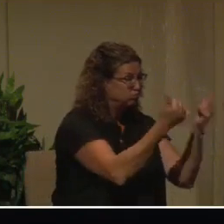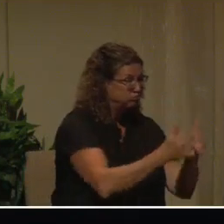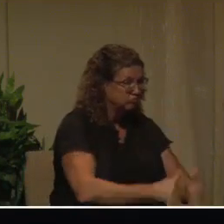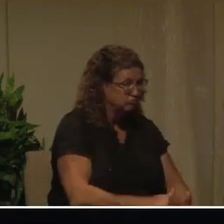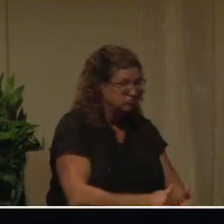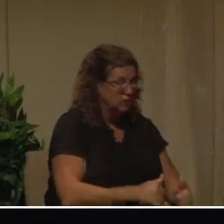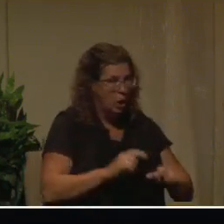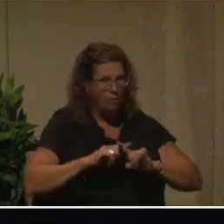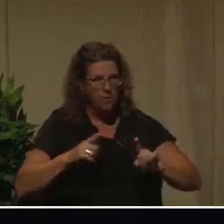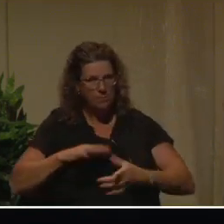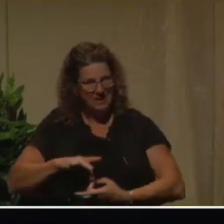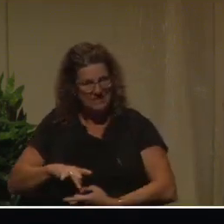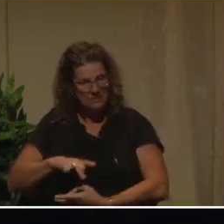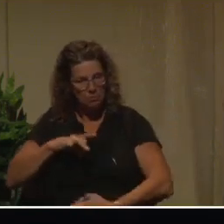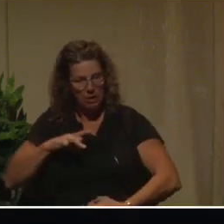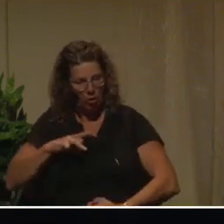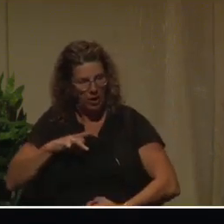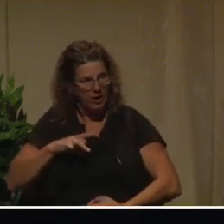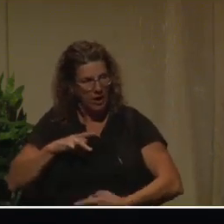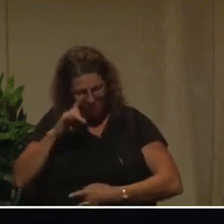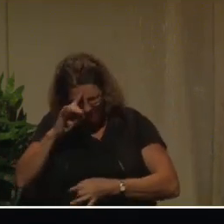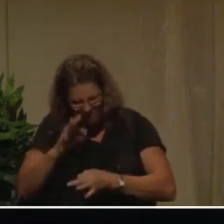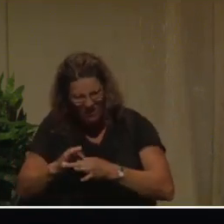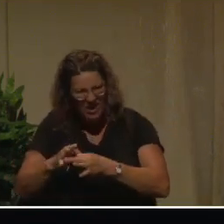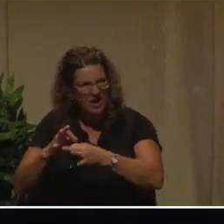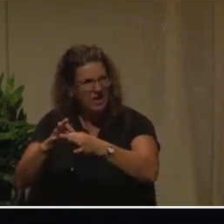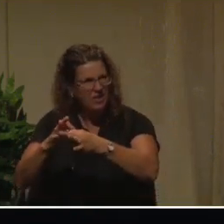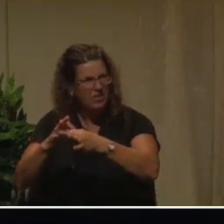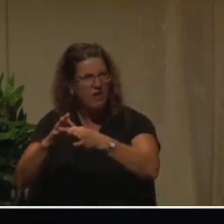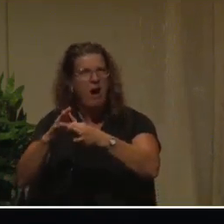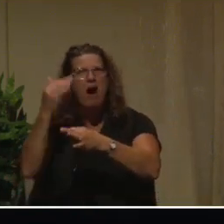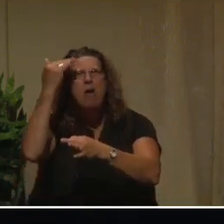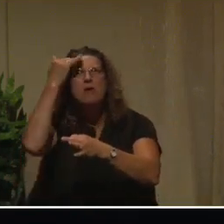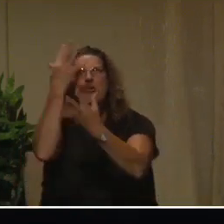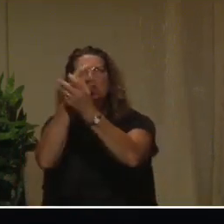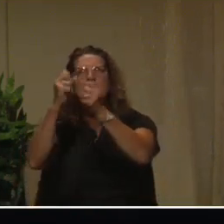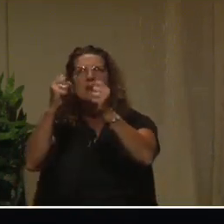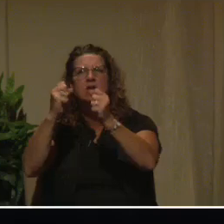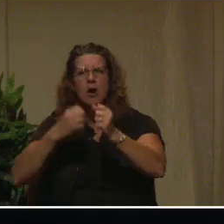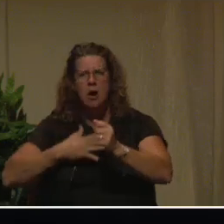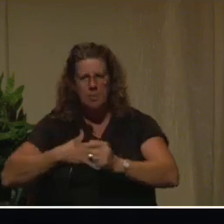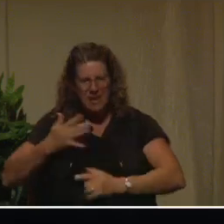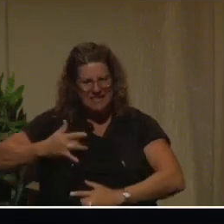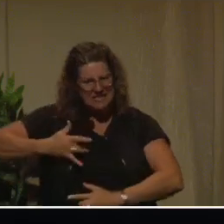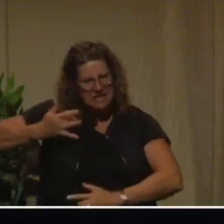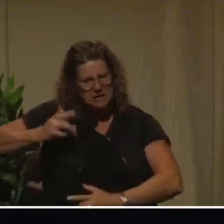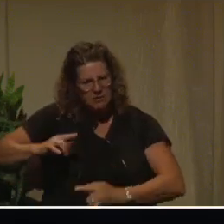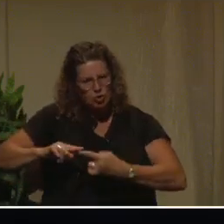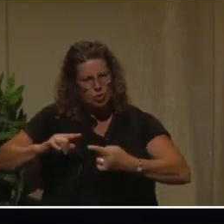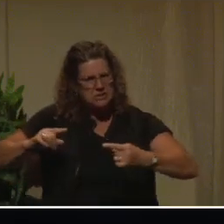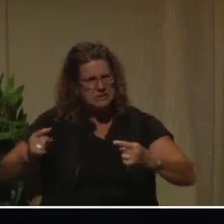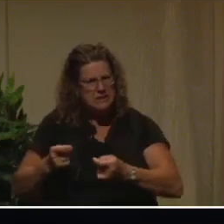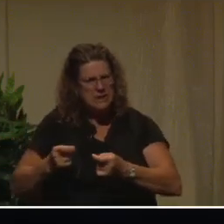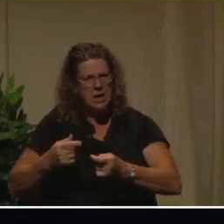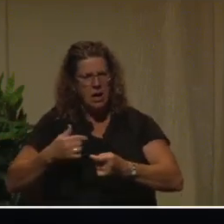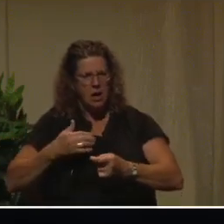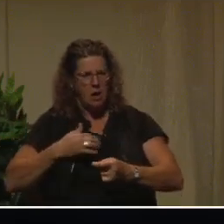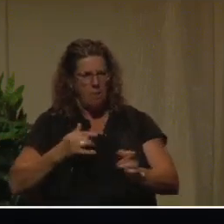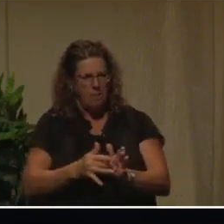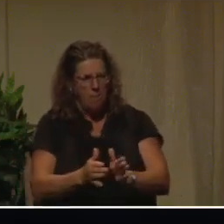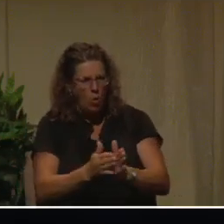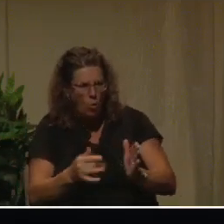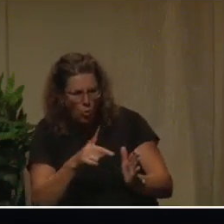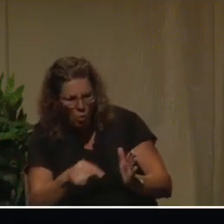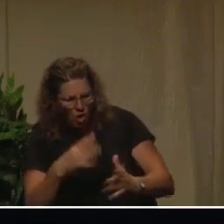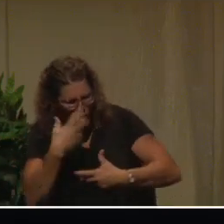my measure of faith, and my assurance of salvation, and my sensitivity to sin, my confidence in the Word of God, my hope